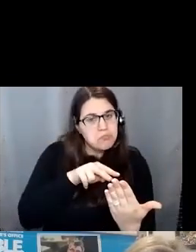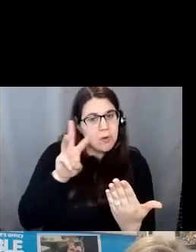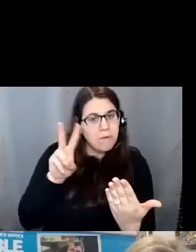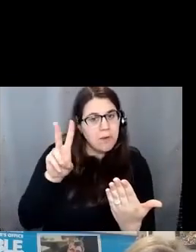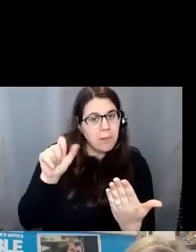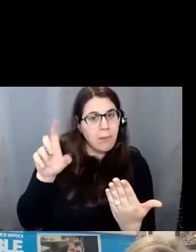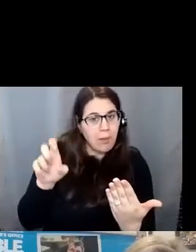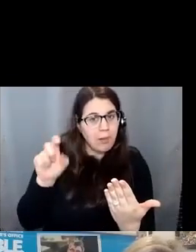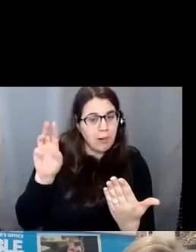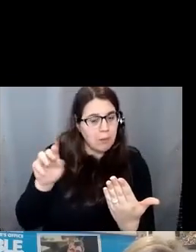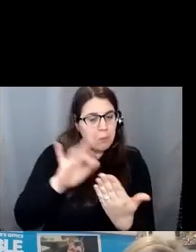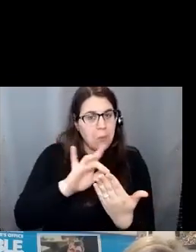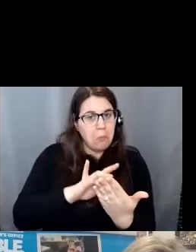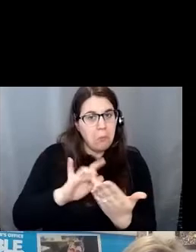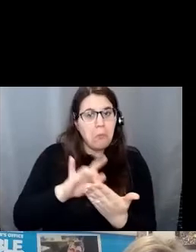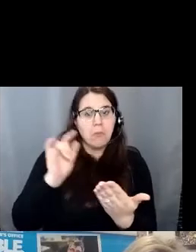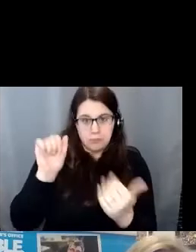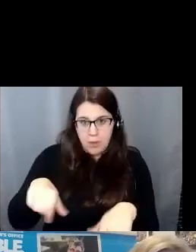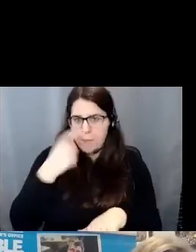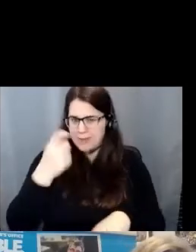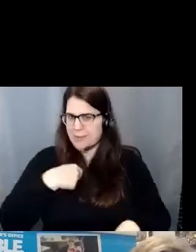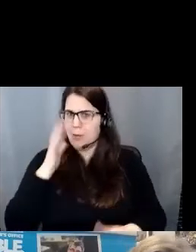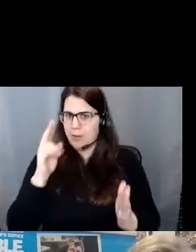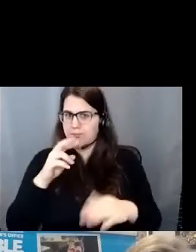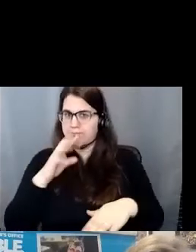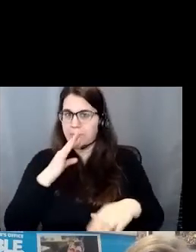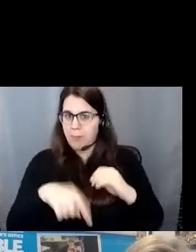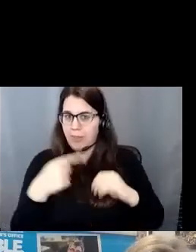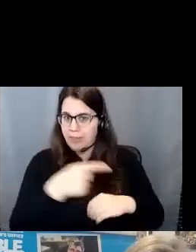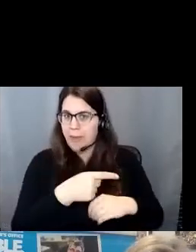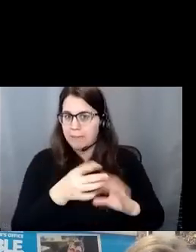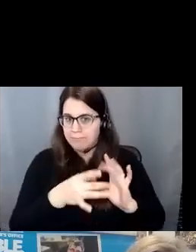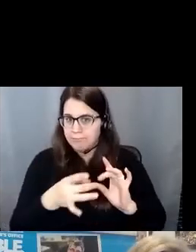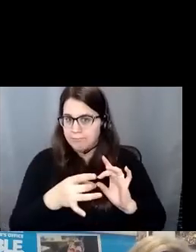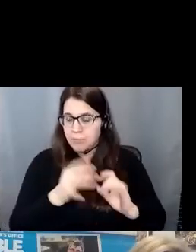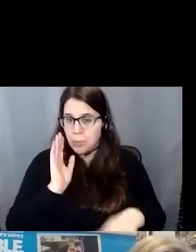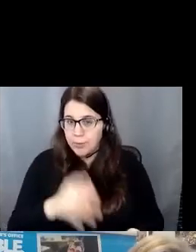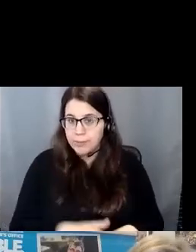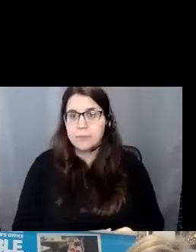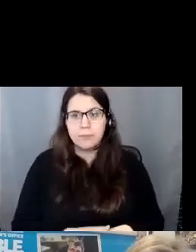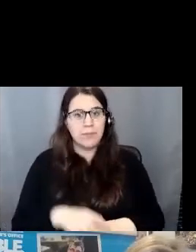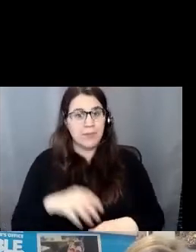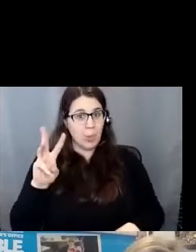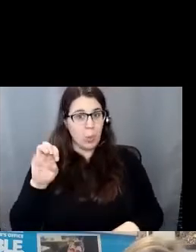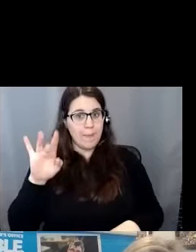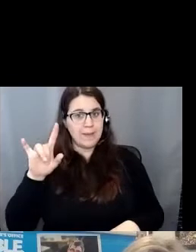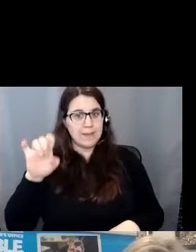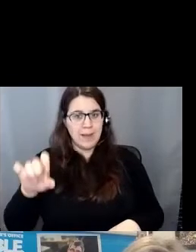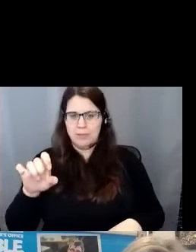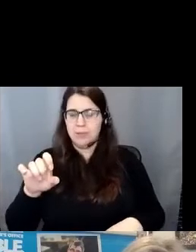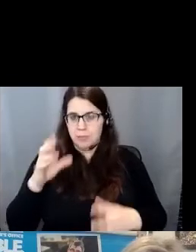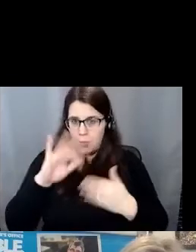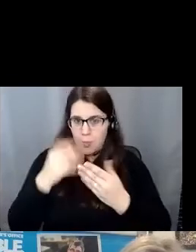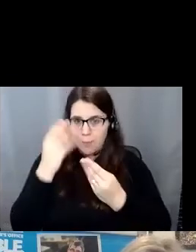site throughout. The website is where you can go to learn more information about what I'm sharing with you today. And then this is